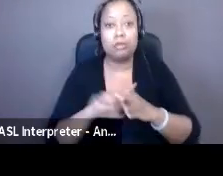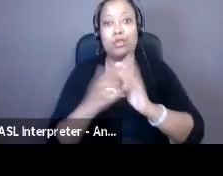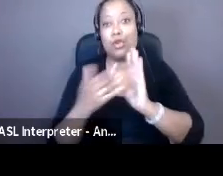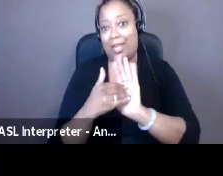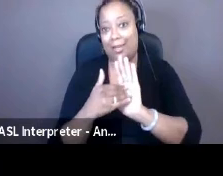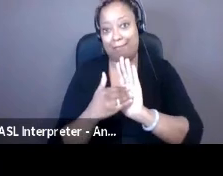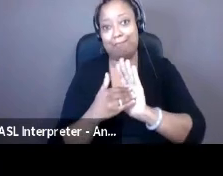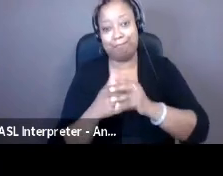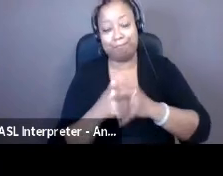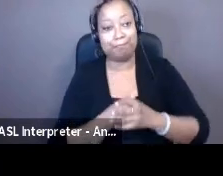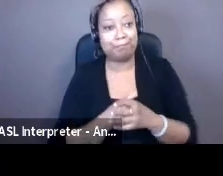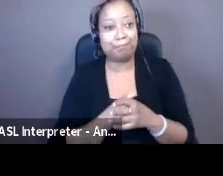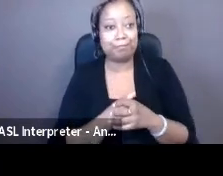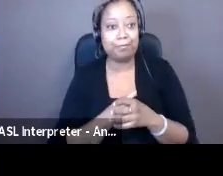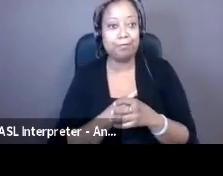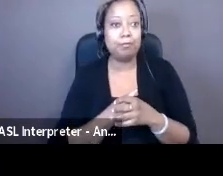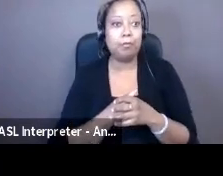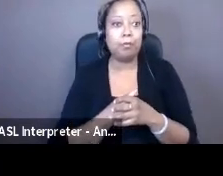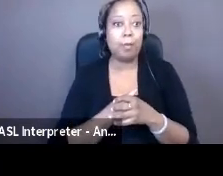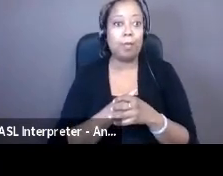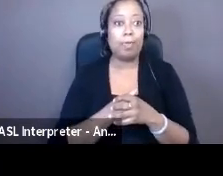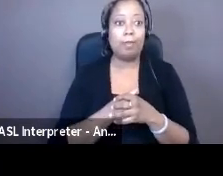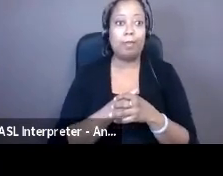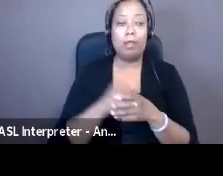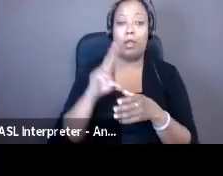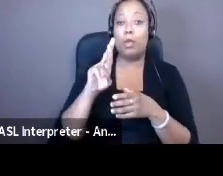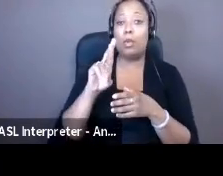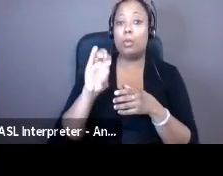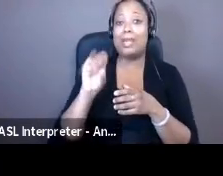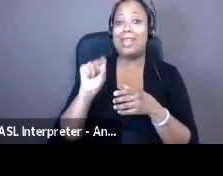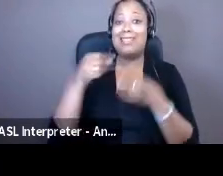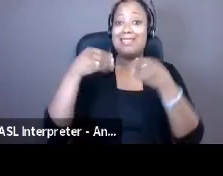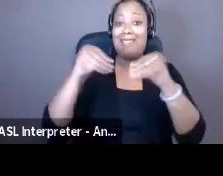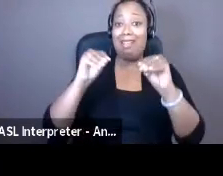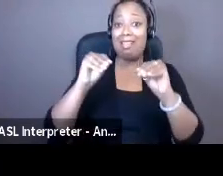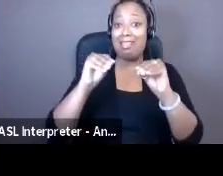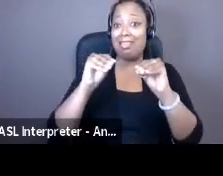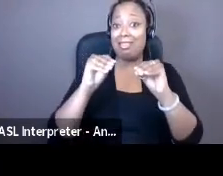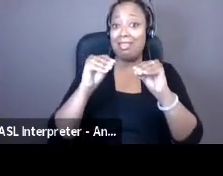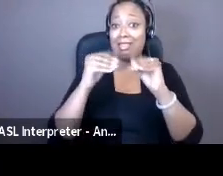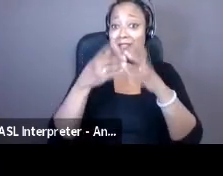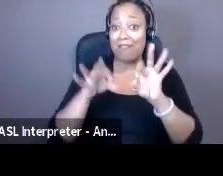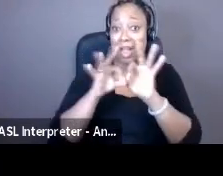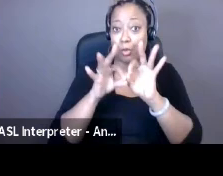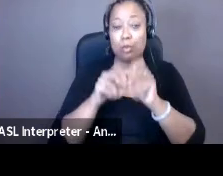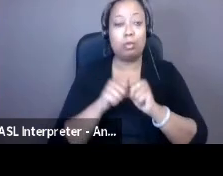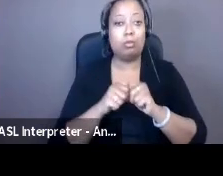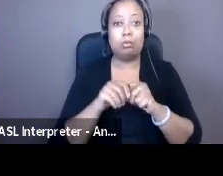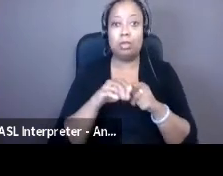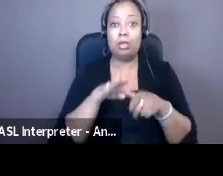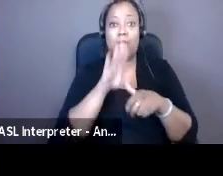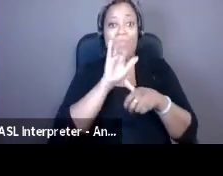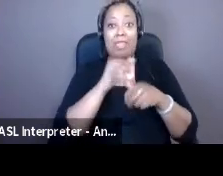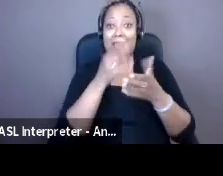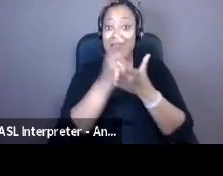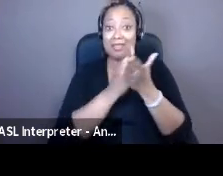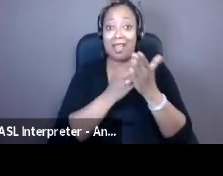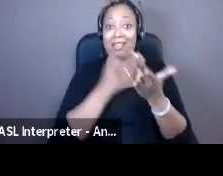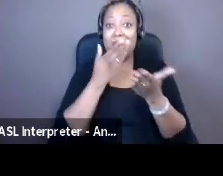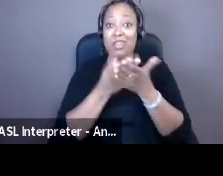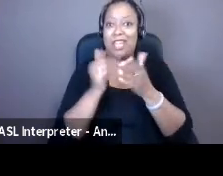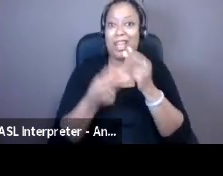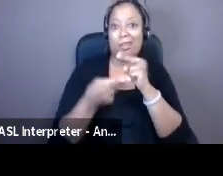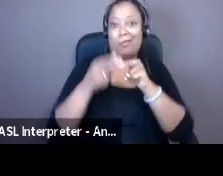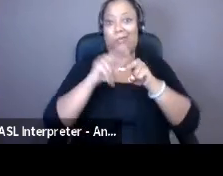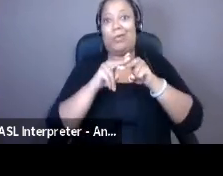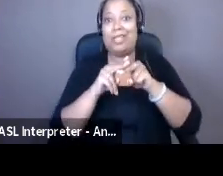time you did it. Resale value with an architect, if you've had a good design of your home, may increase the resale value of your